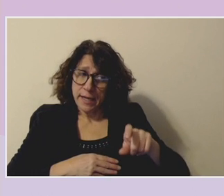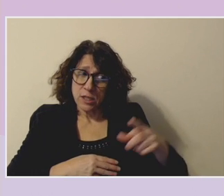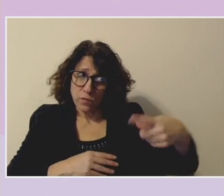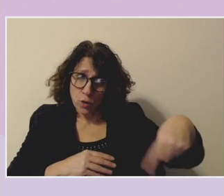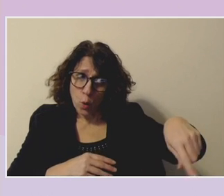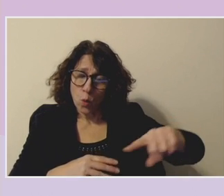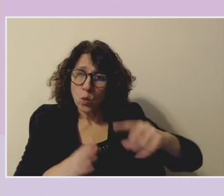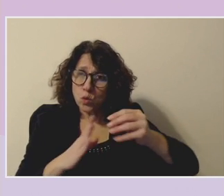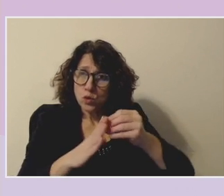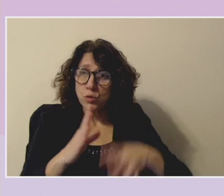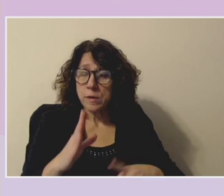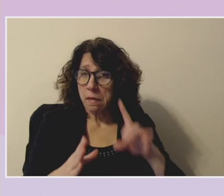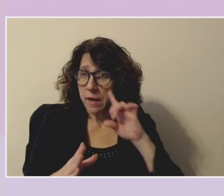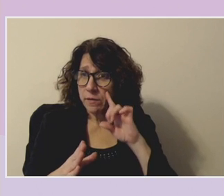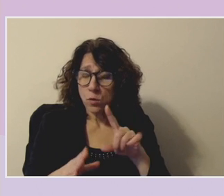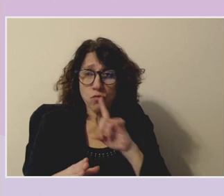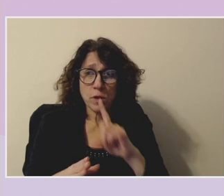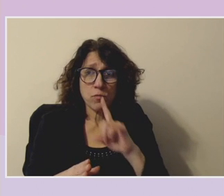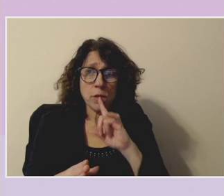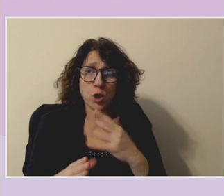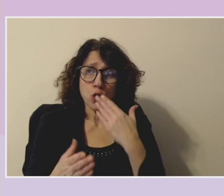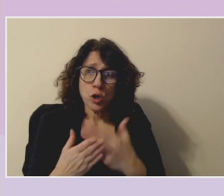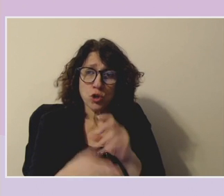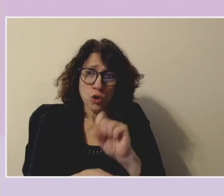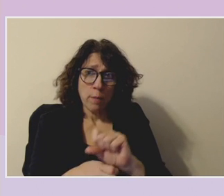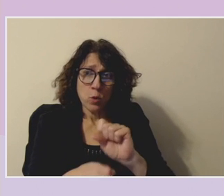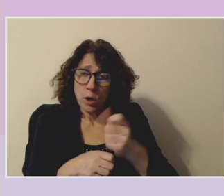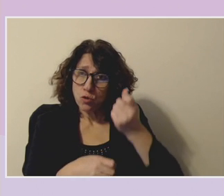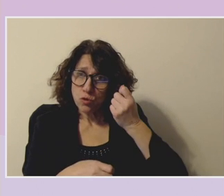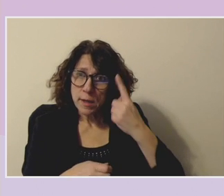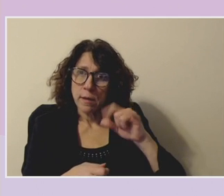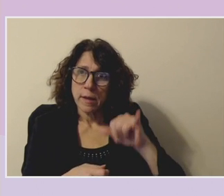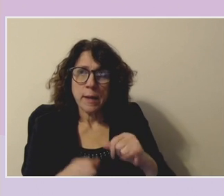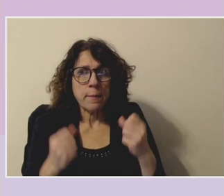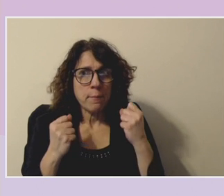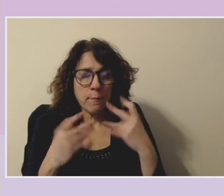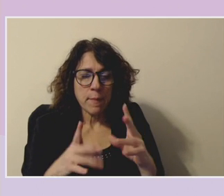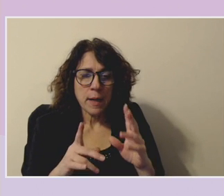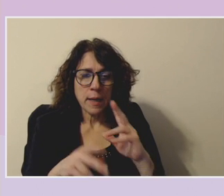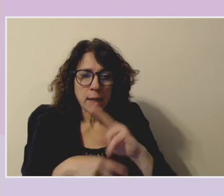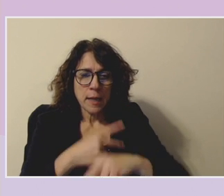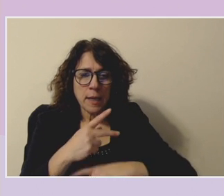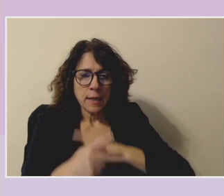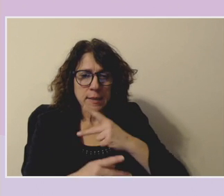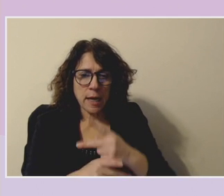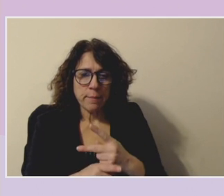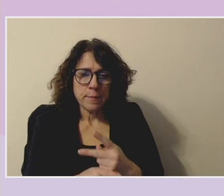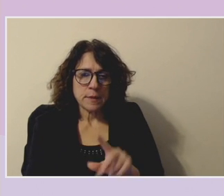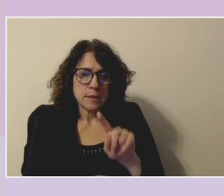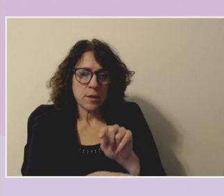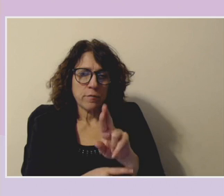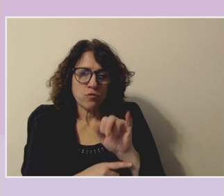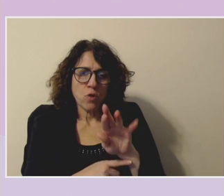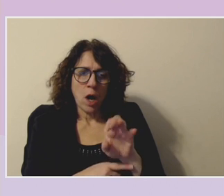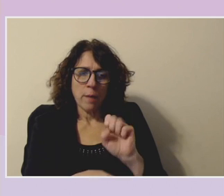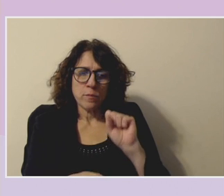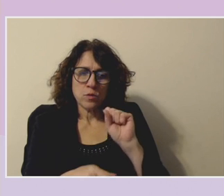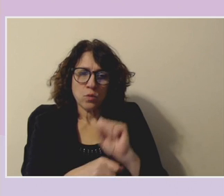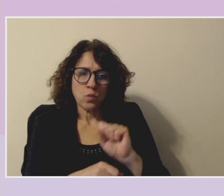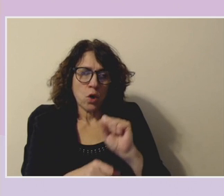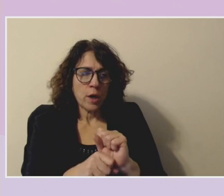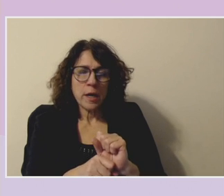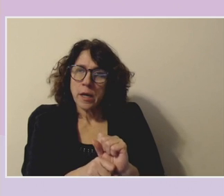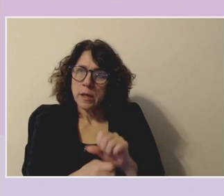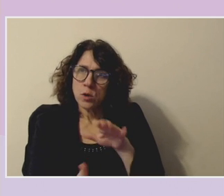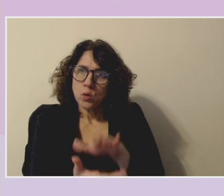a really, really good job of understanding that. We have many tribal providers who work in the schools, you know, those areas who